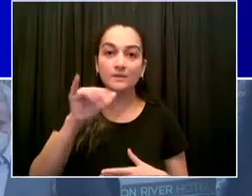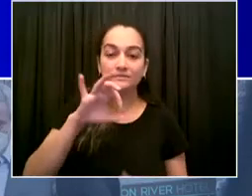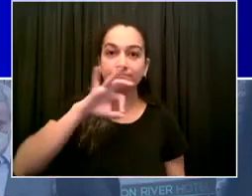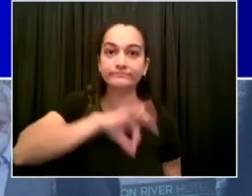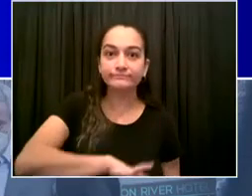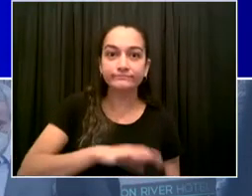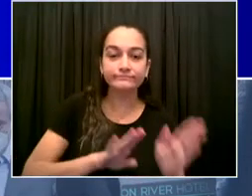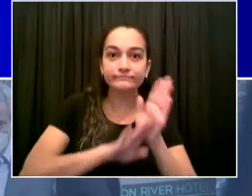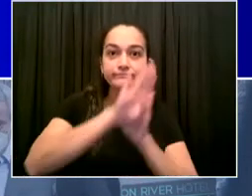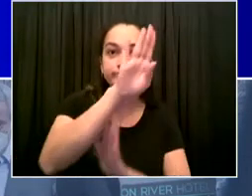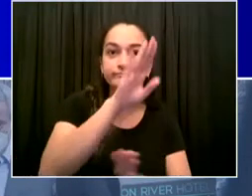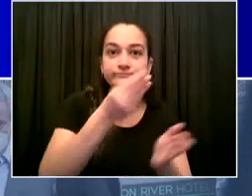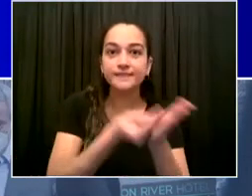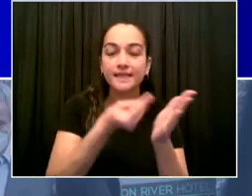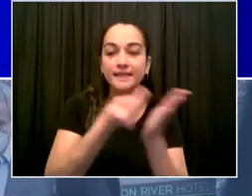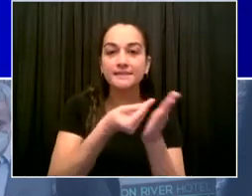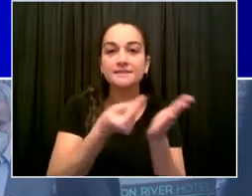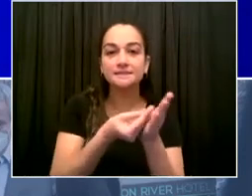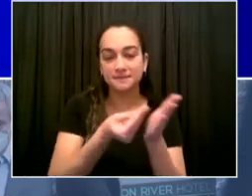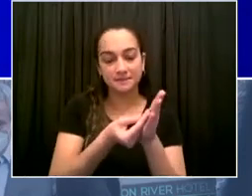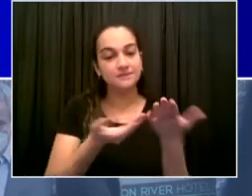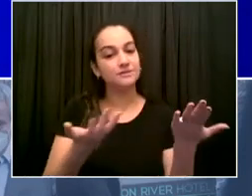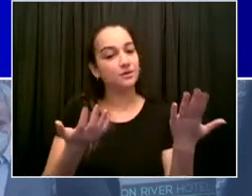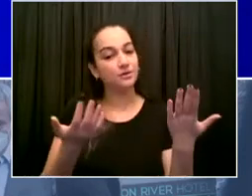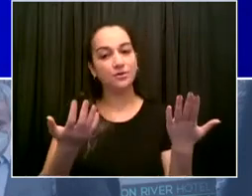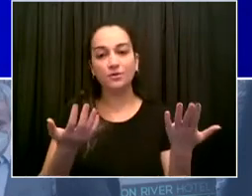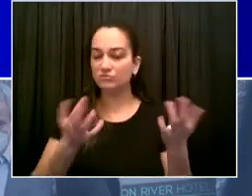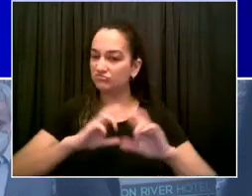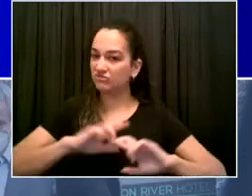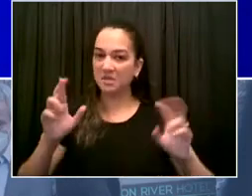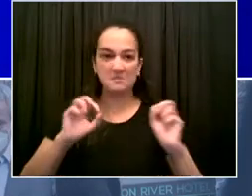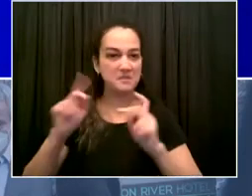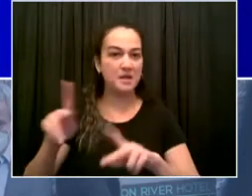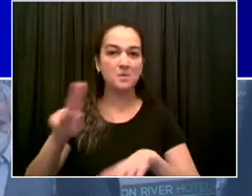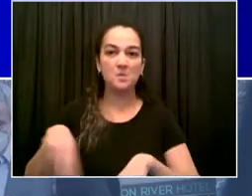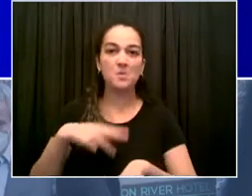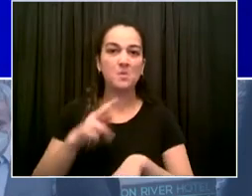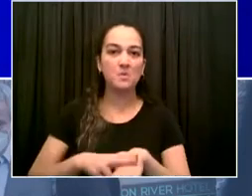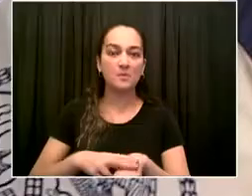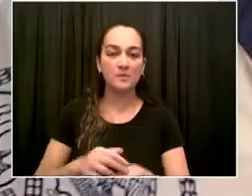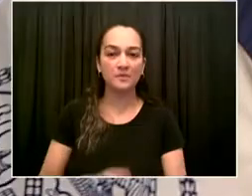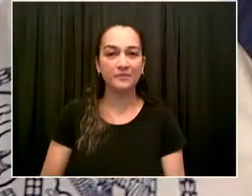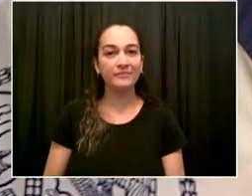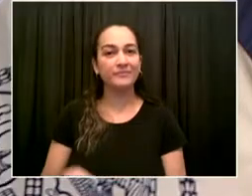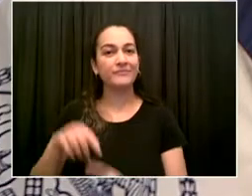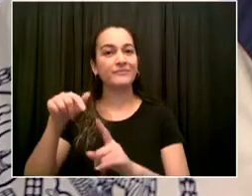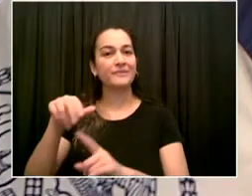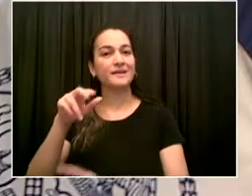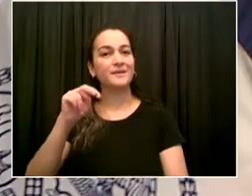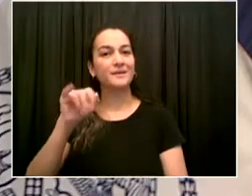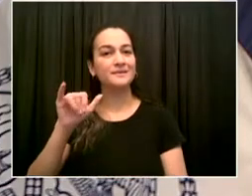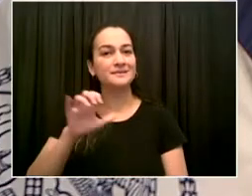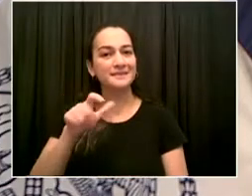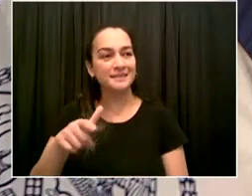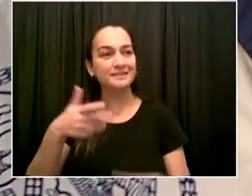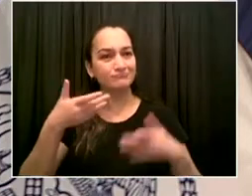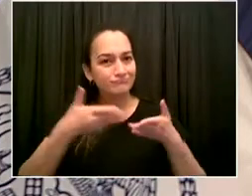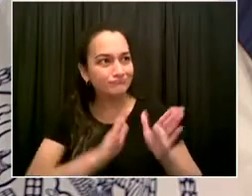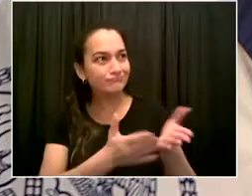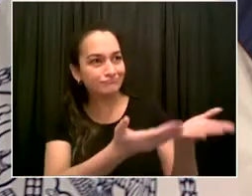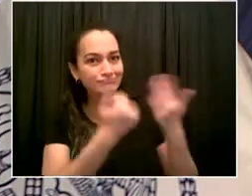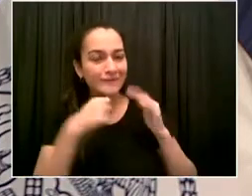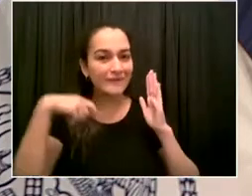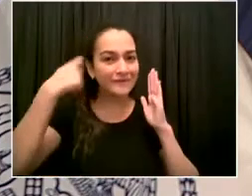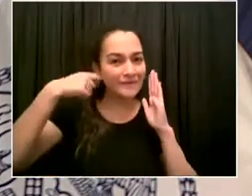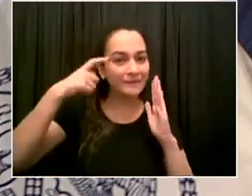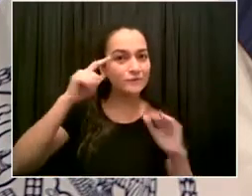as a New Yorker. One of my favorites, I happened to be over on the set watching, and I got to go there